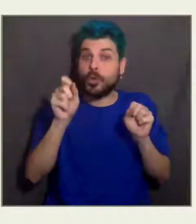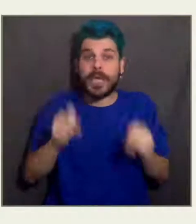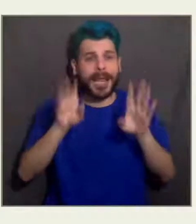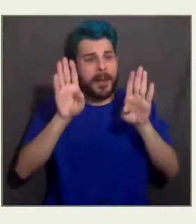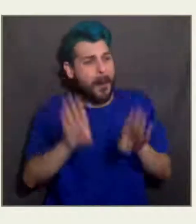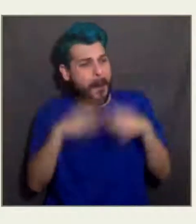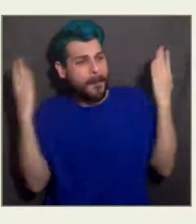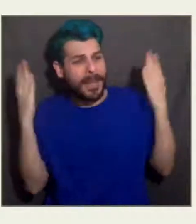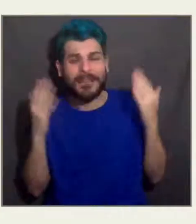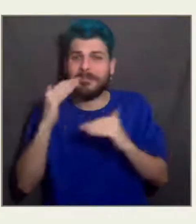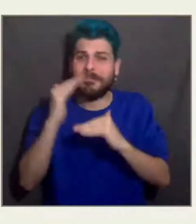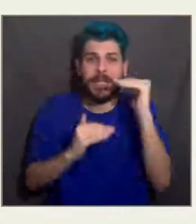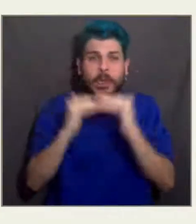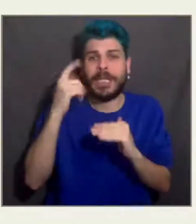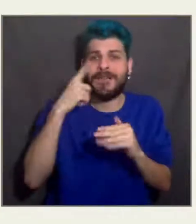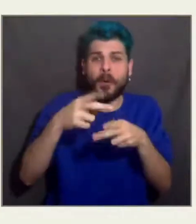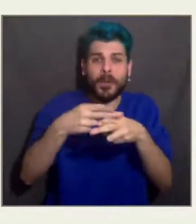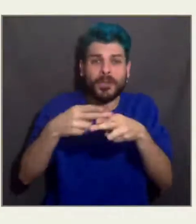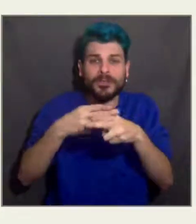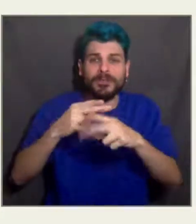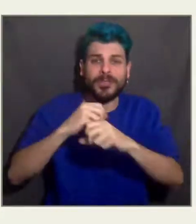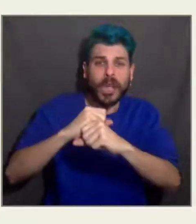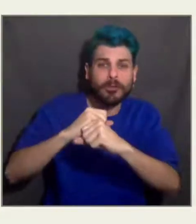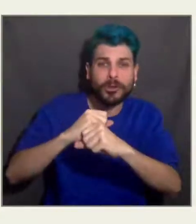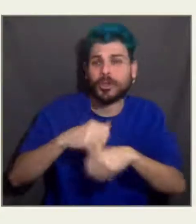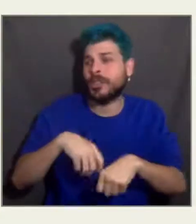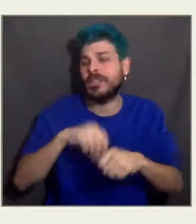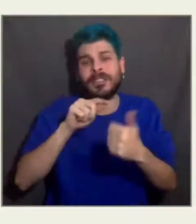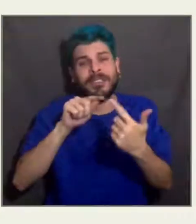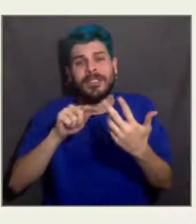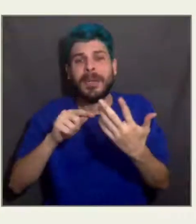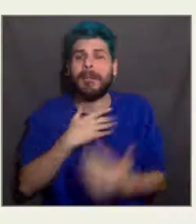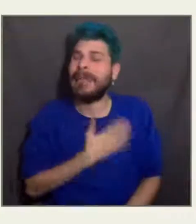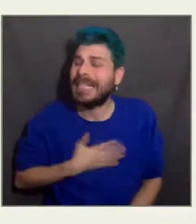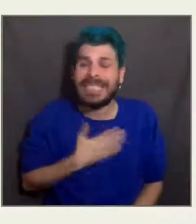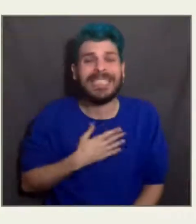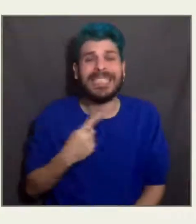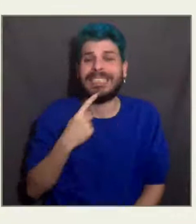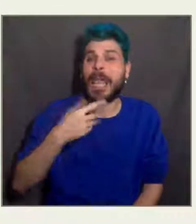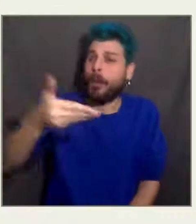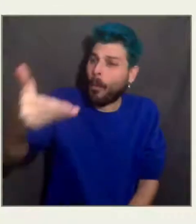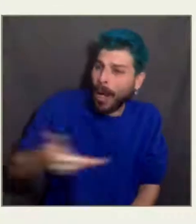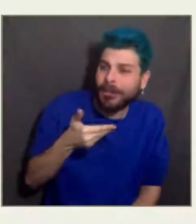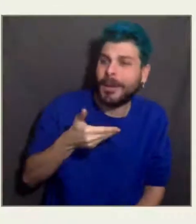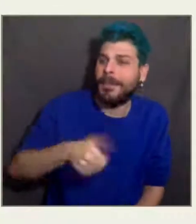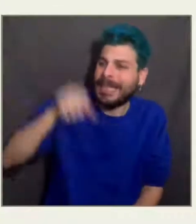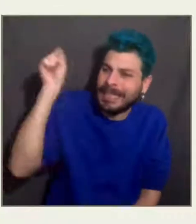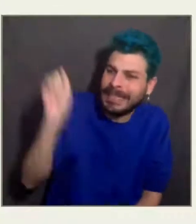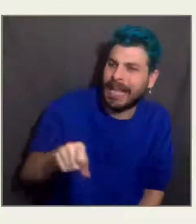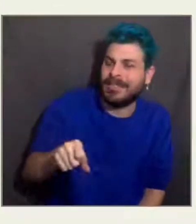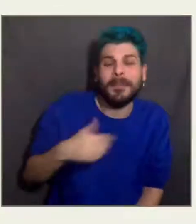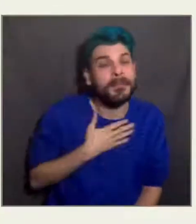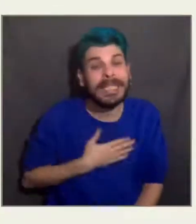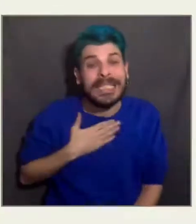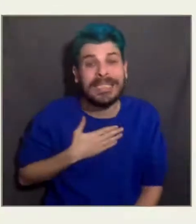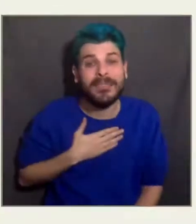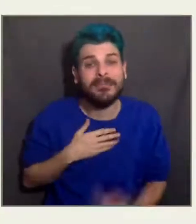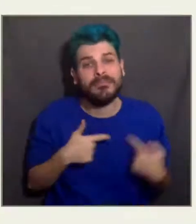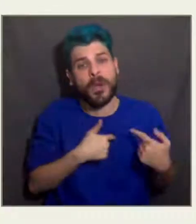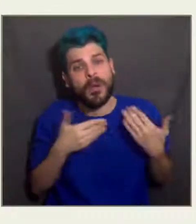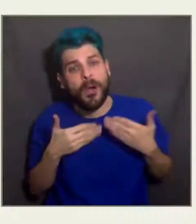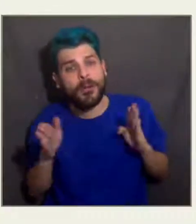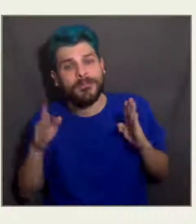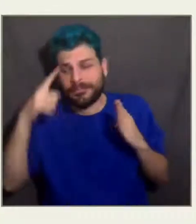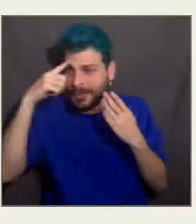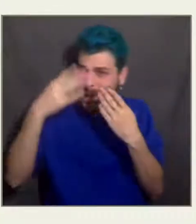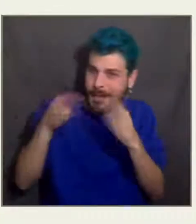shelter or affordable housing in your neighborhood, please say welcome with open arms and open minds. And if you see